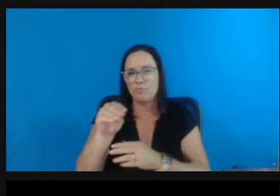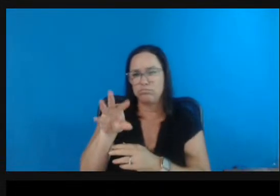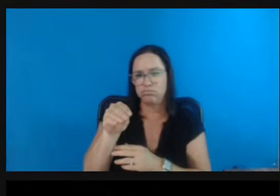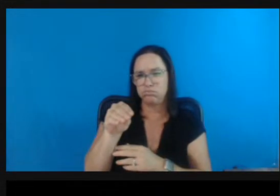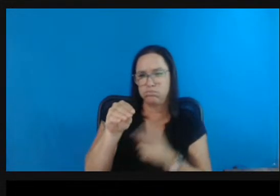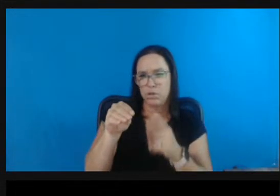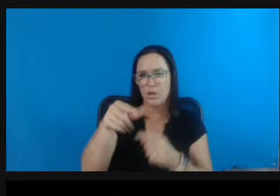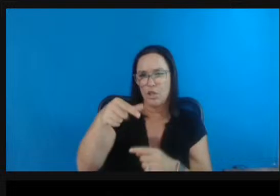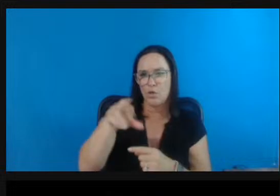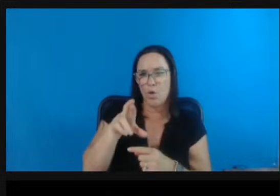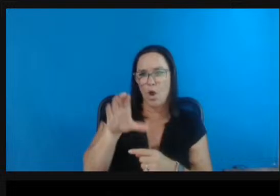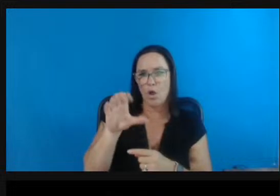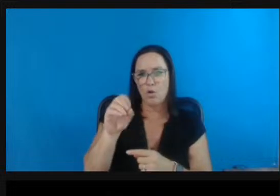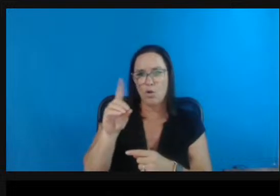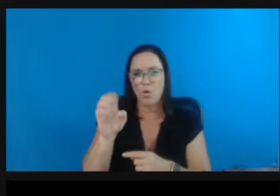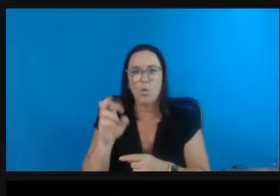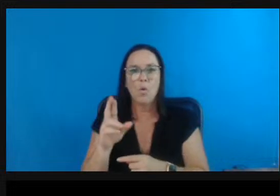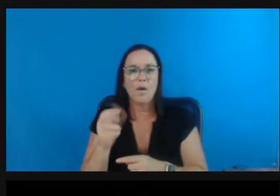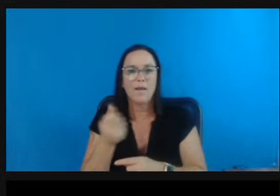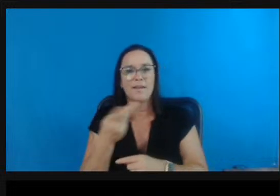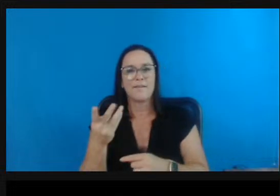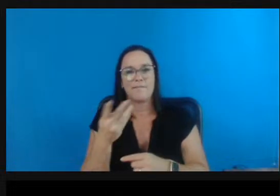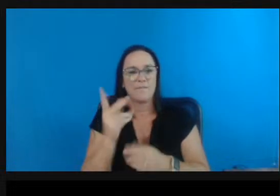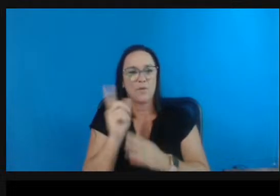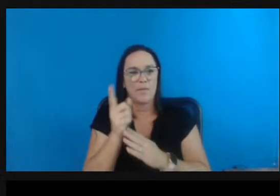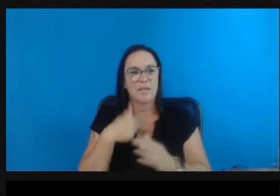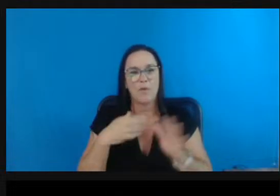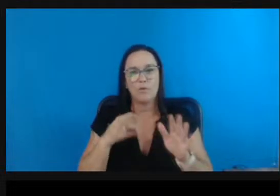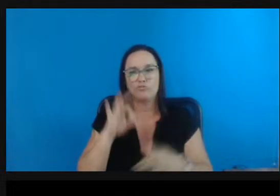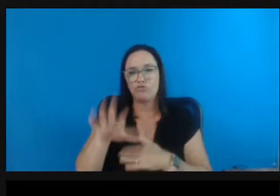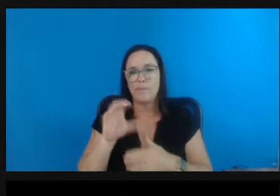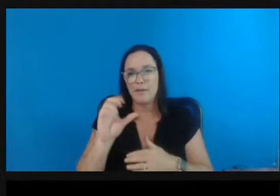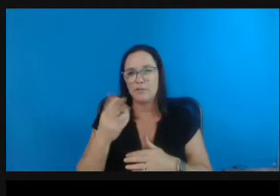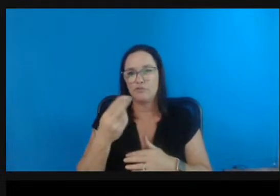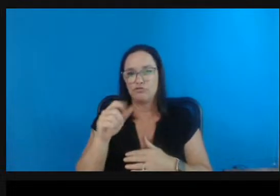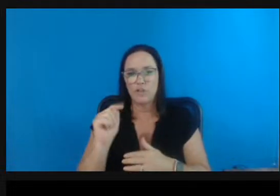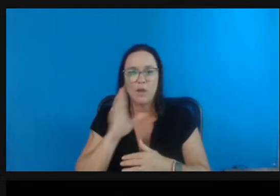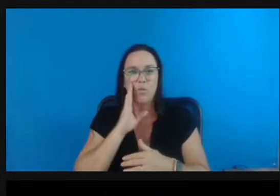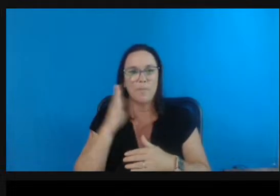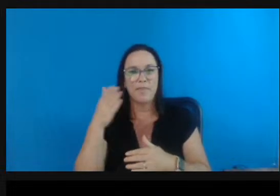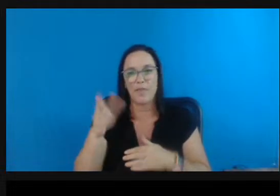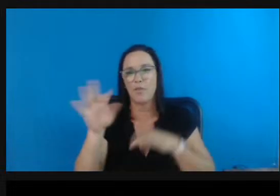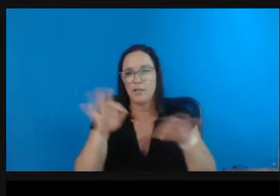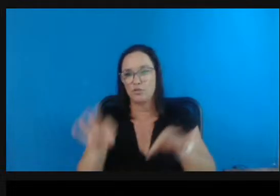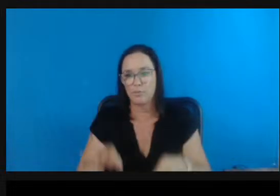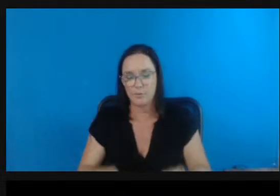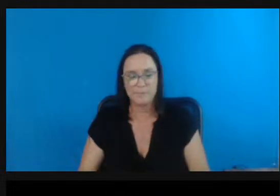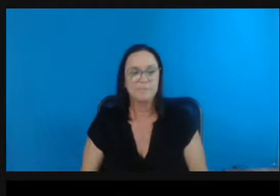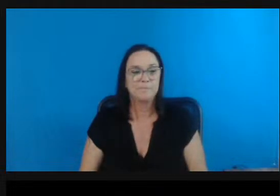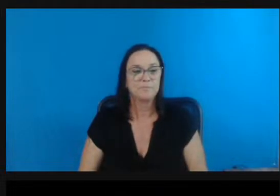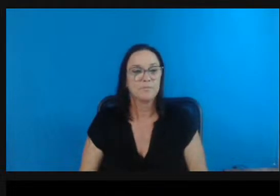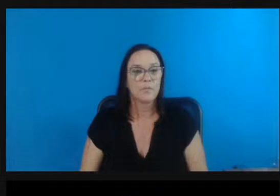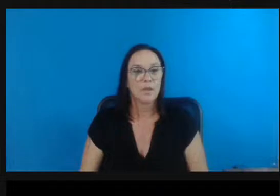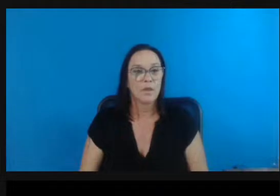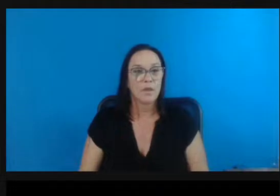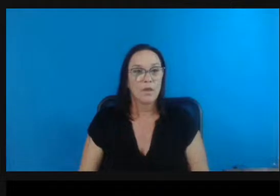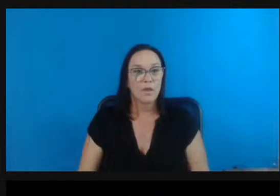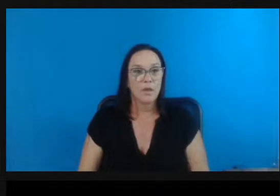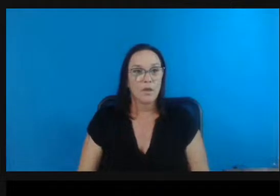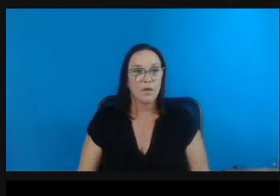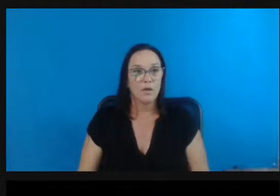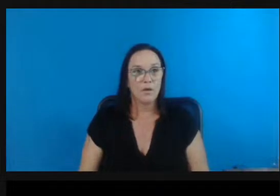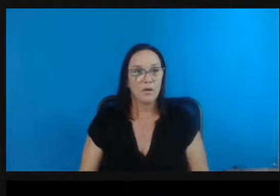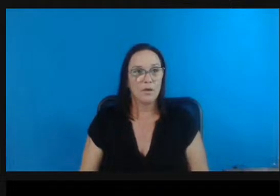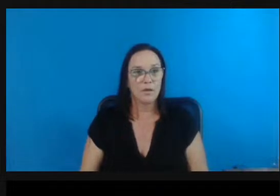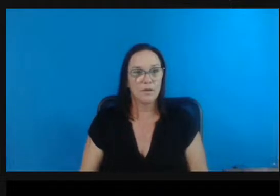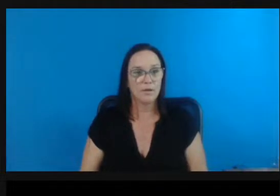now, or in a couple minutes, I will drop it in the chat and it will be in the description below. So please. Yeah.